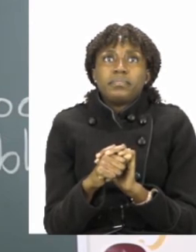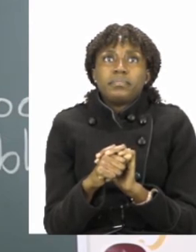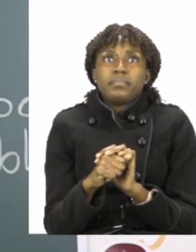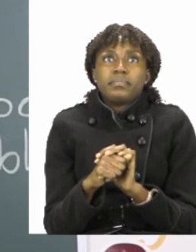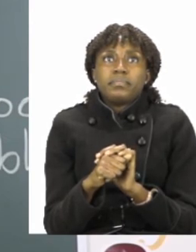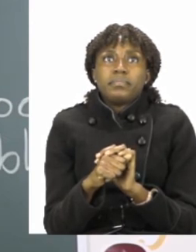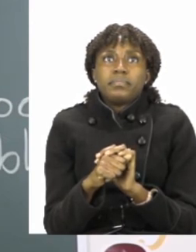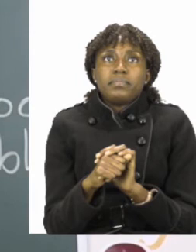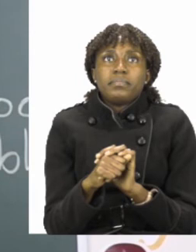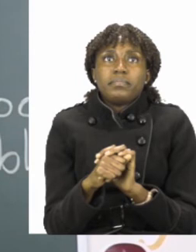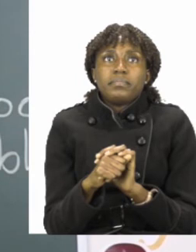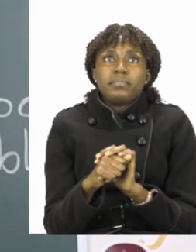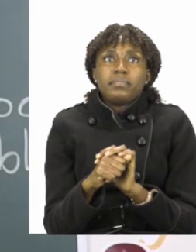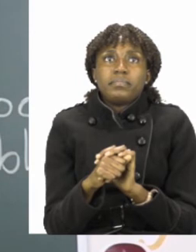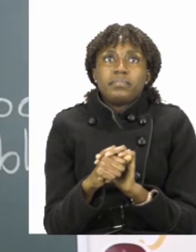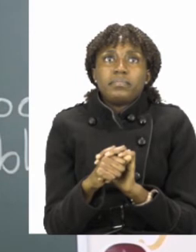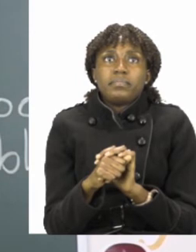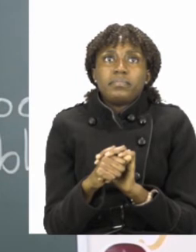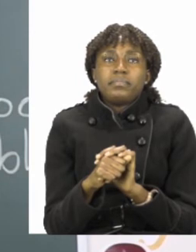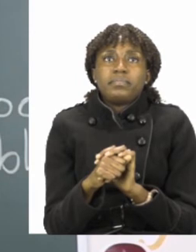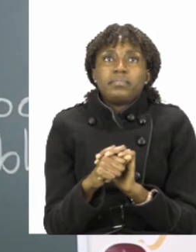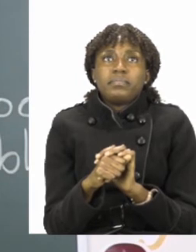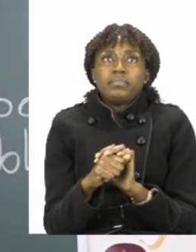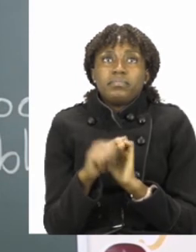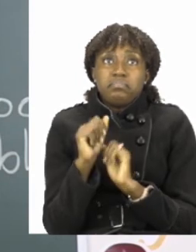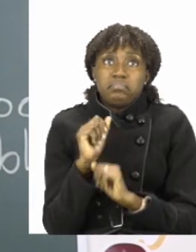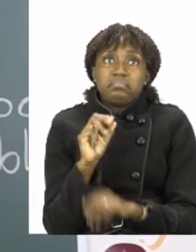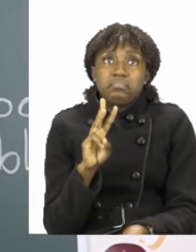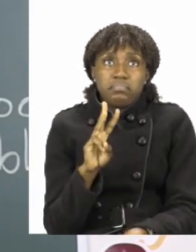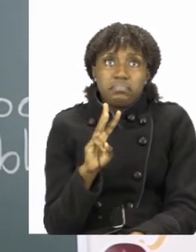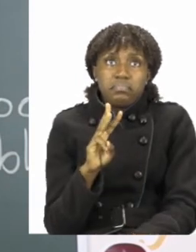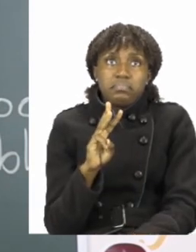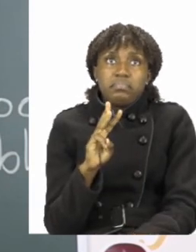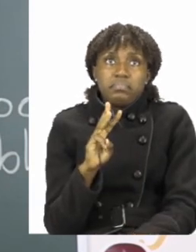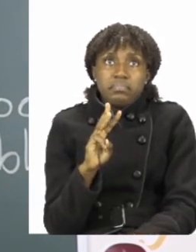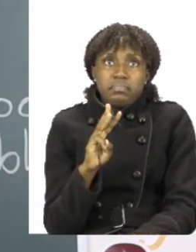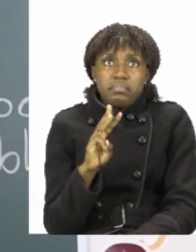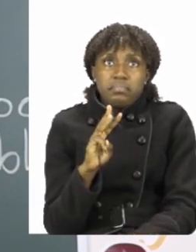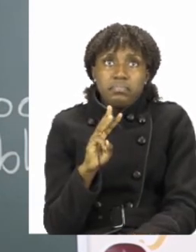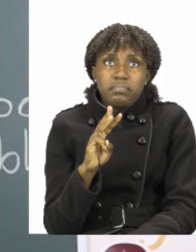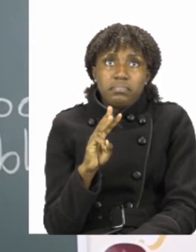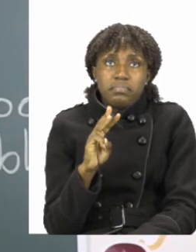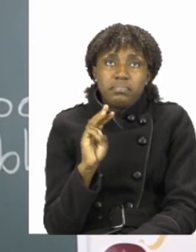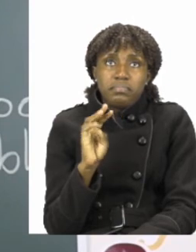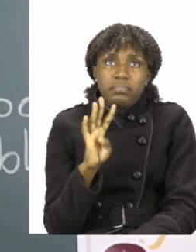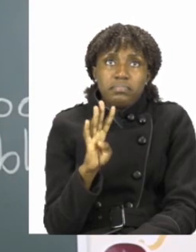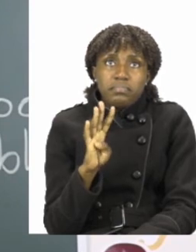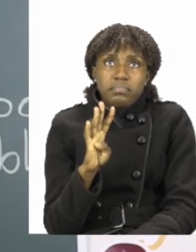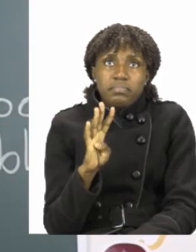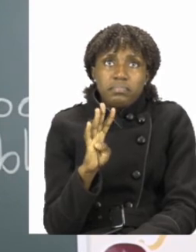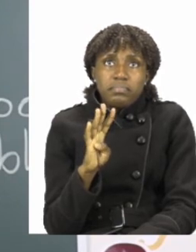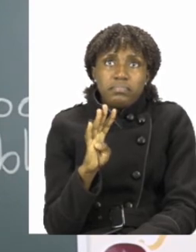and I spread out, and this is 3 hand spans. Let's keep on going.